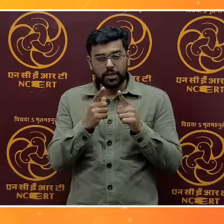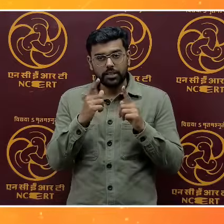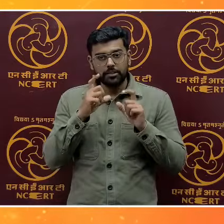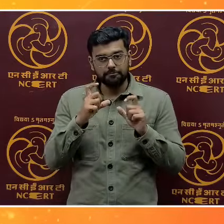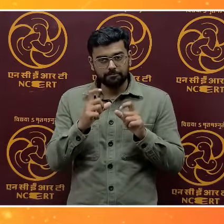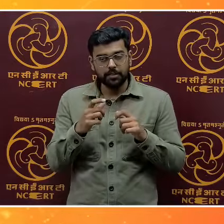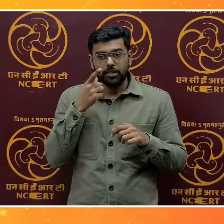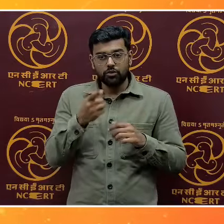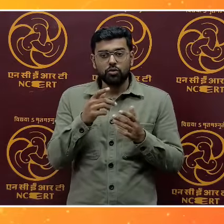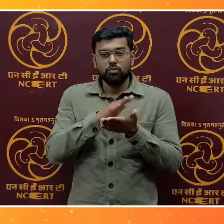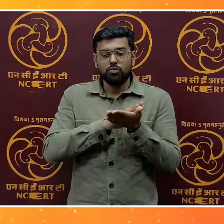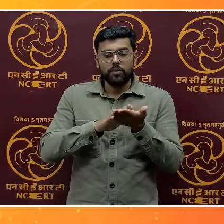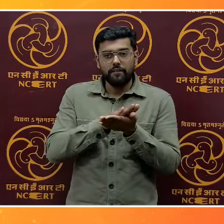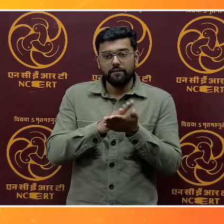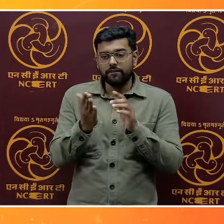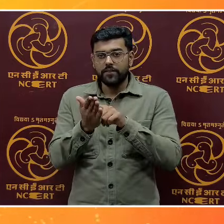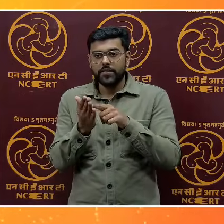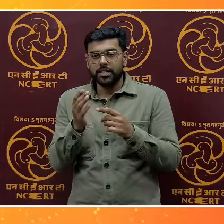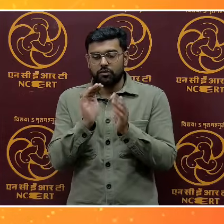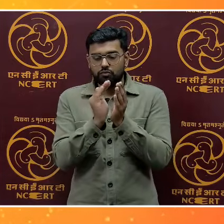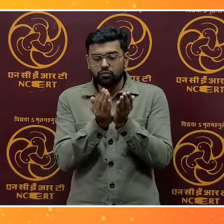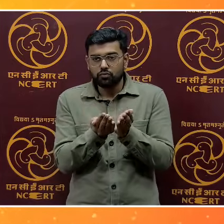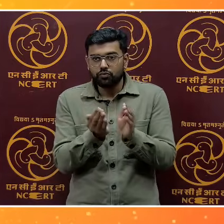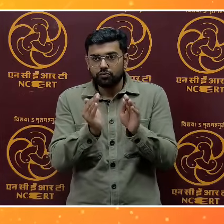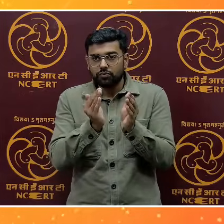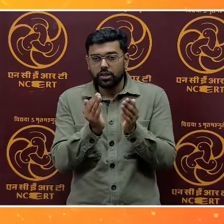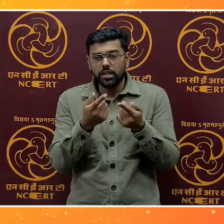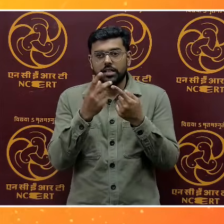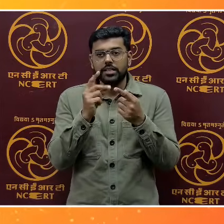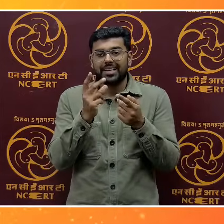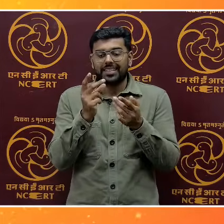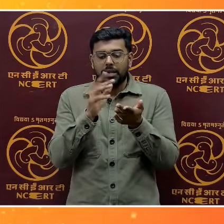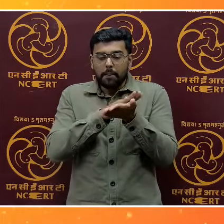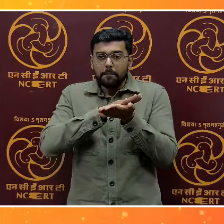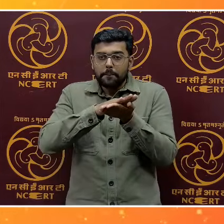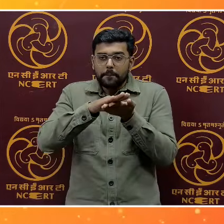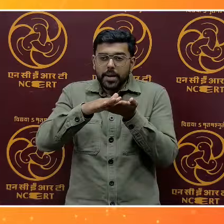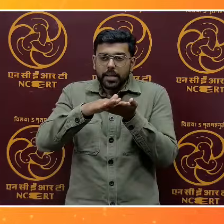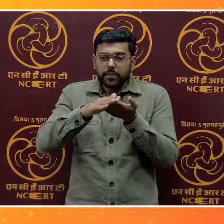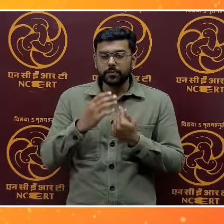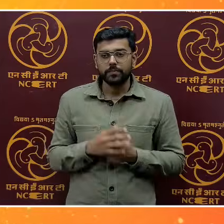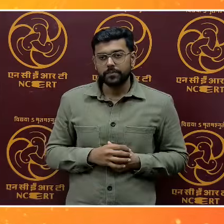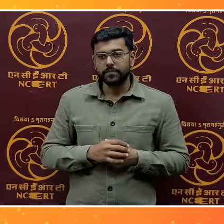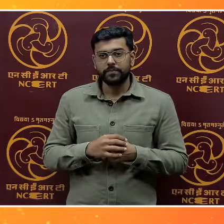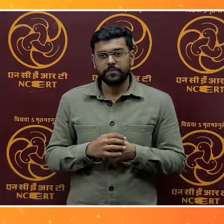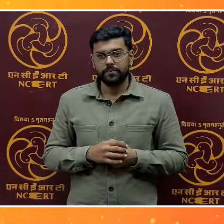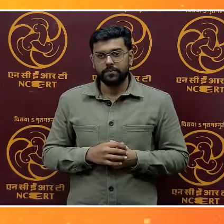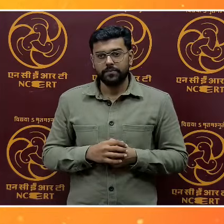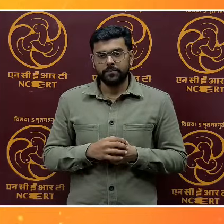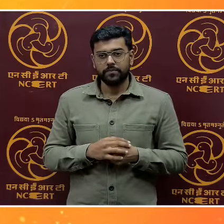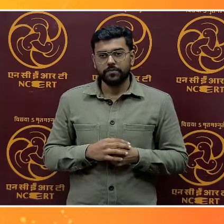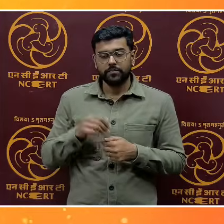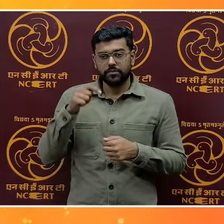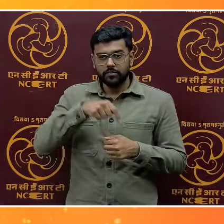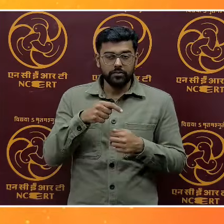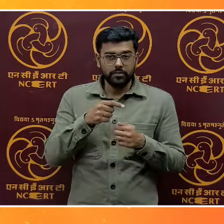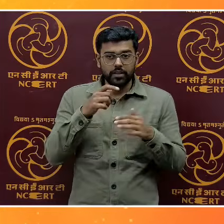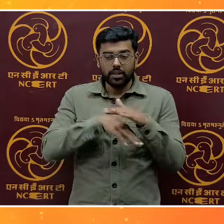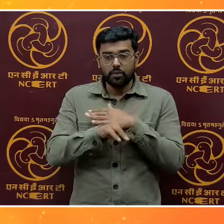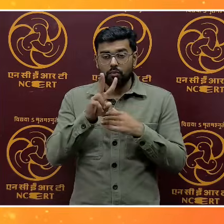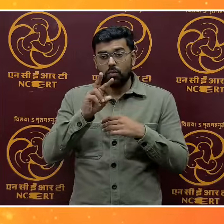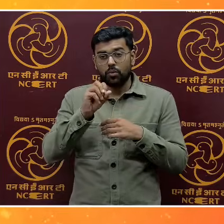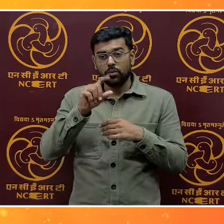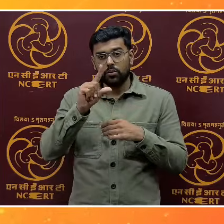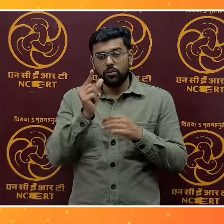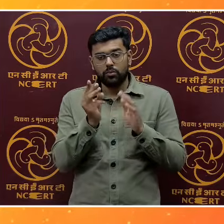two surfaces, children. One is curved surface and other is plane surface, right? So, and the volume here is